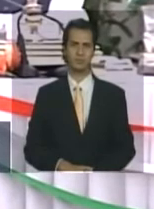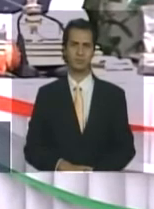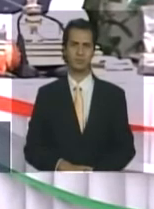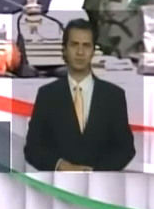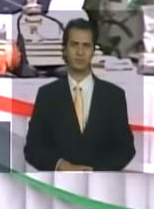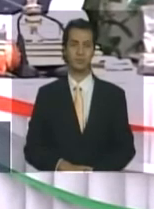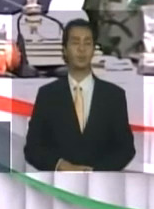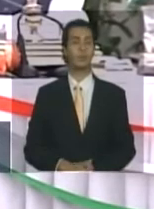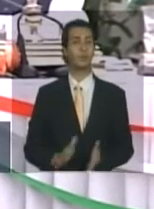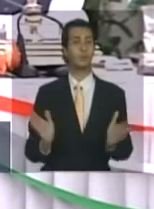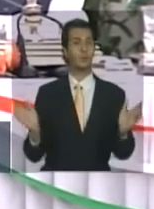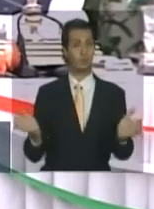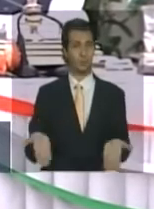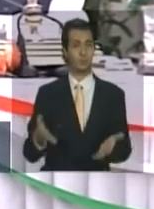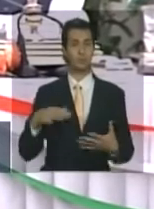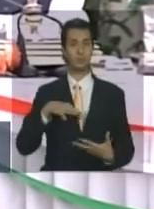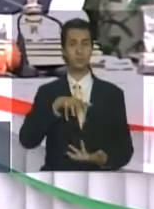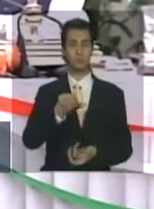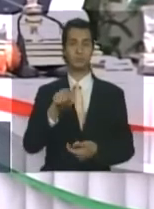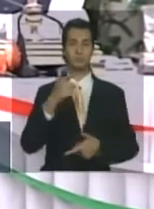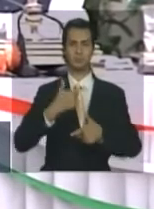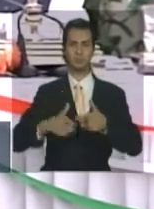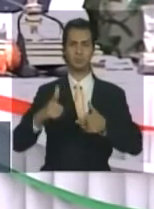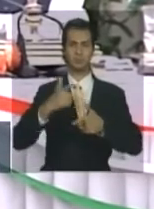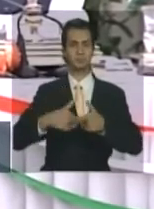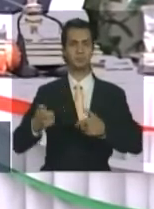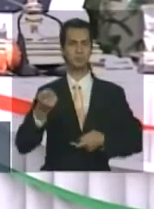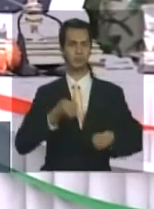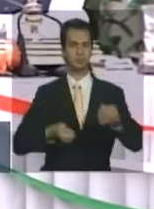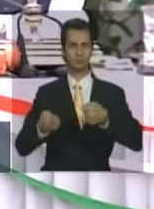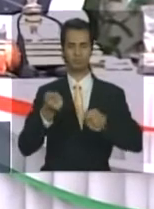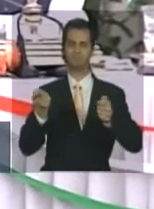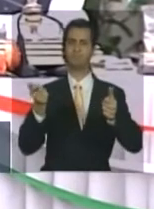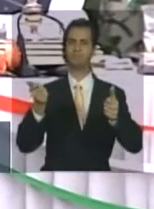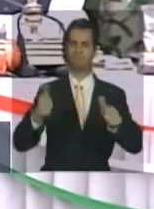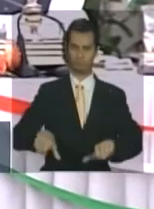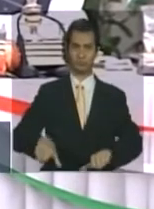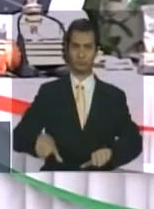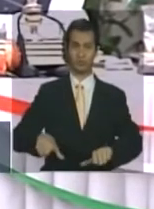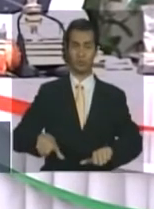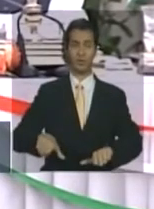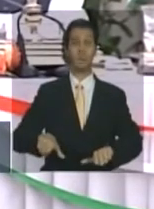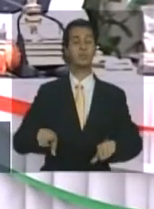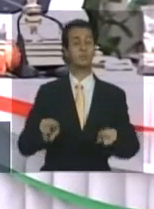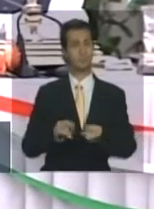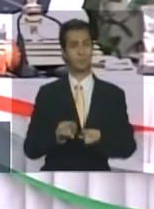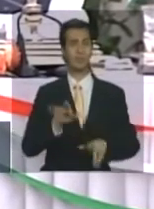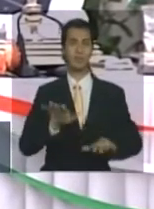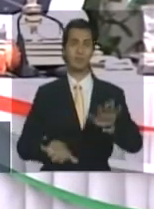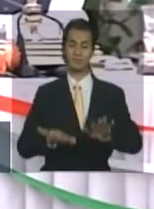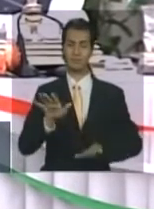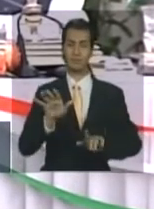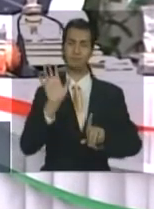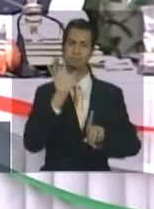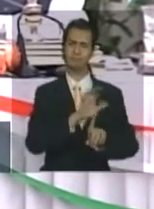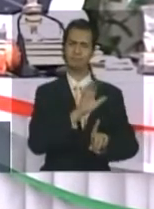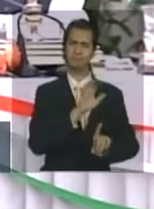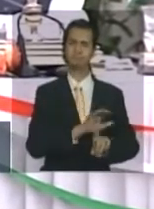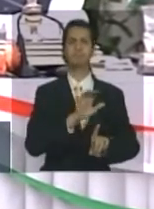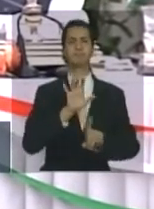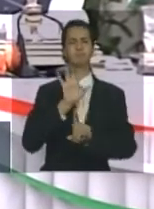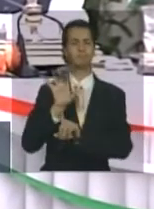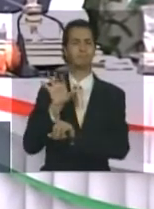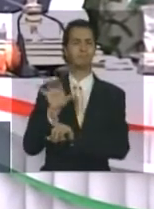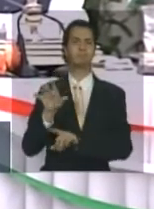crise financeira global e de seus reflexos em nossos países, temos plena consciência do dinamismo